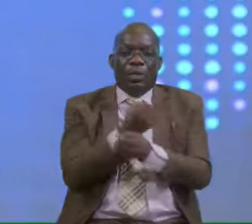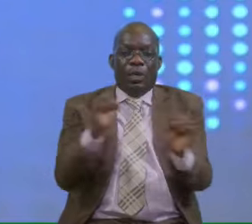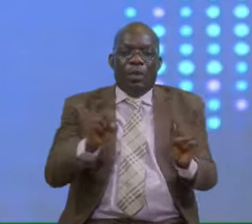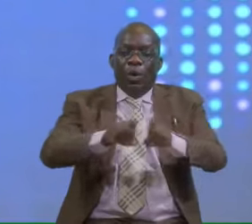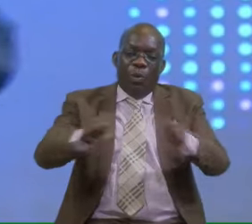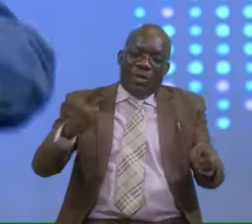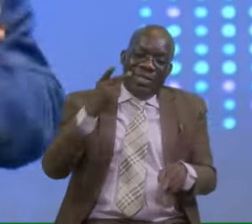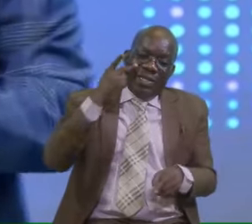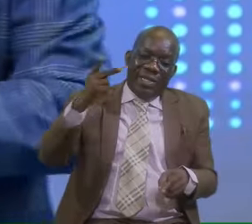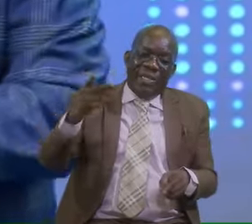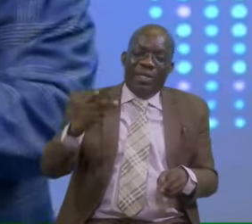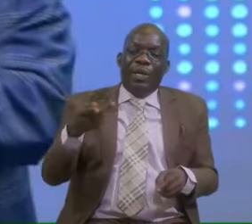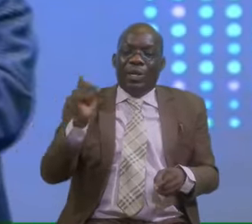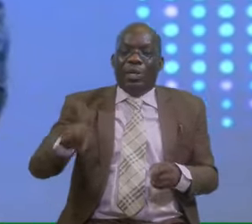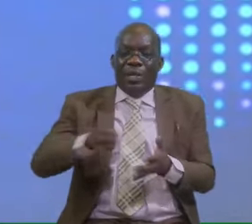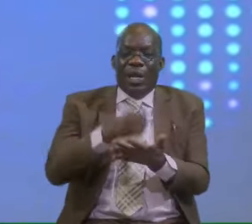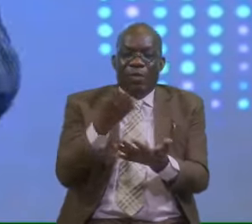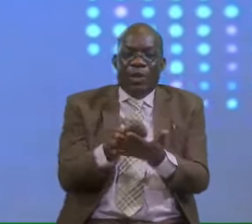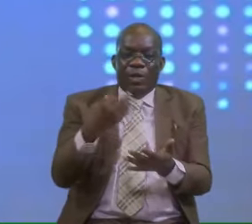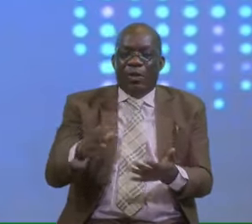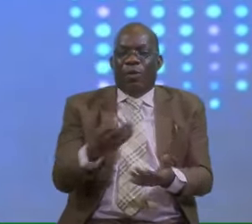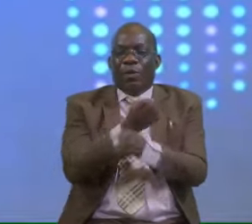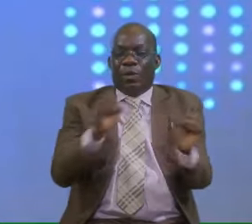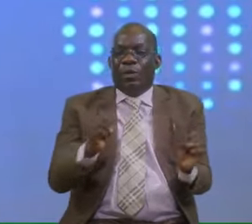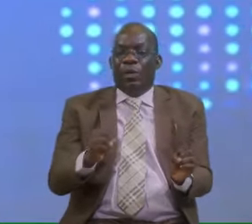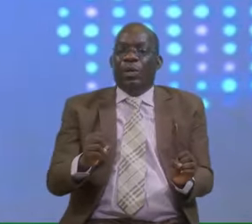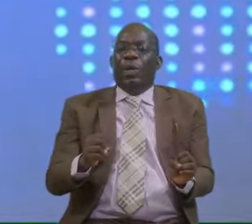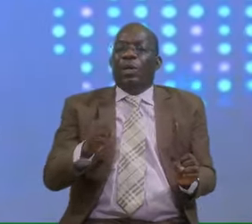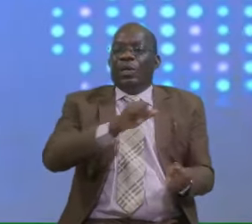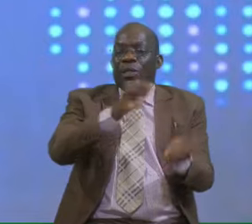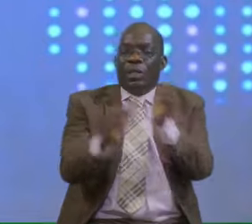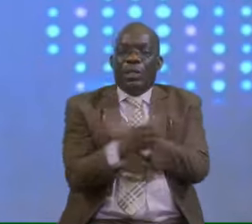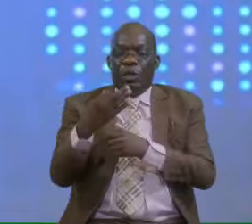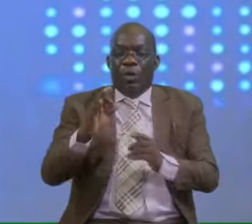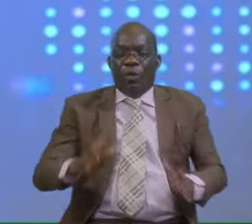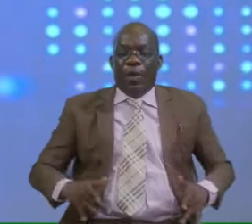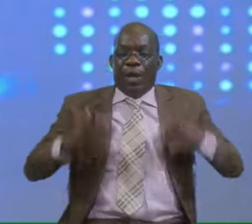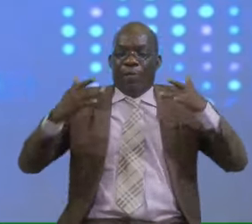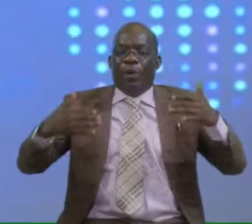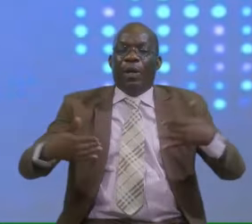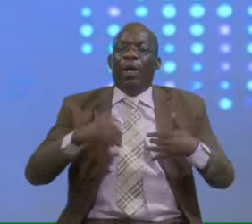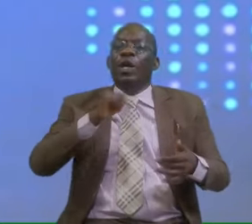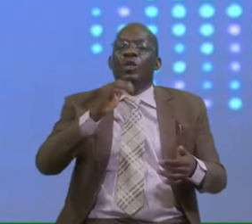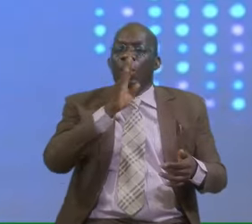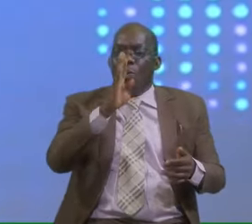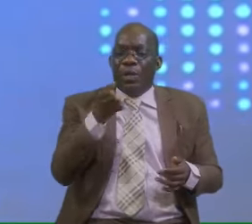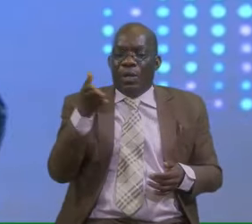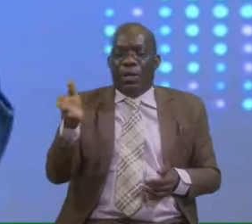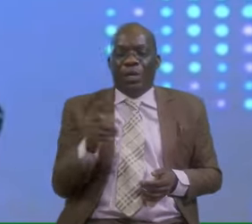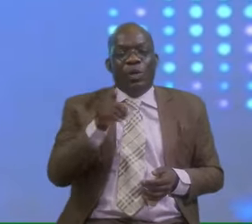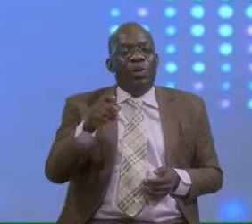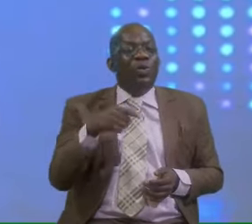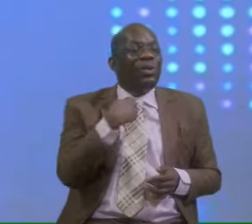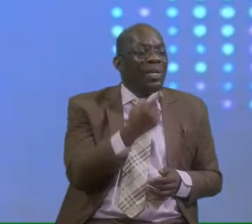behold, the evidence of salvation, a change of life, has not been there. And then you say, can I